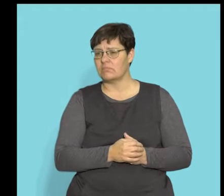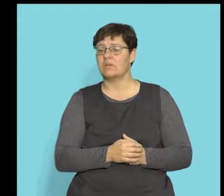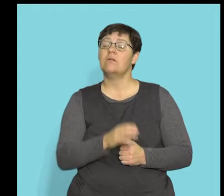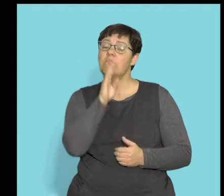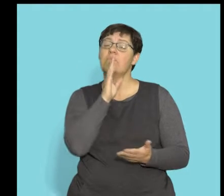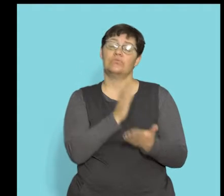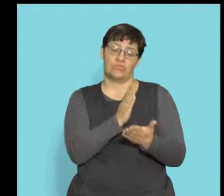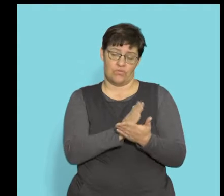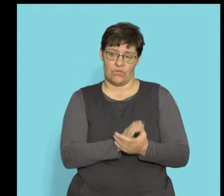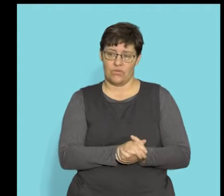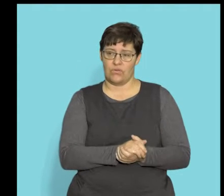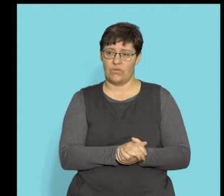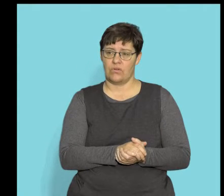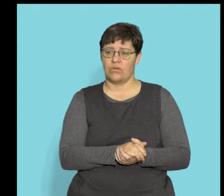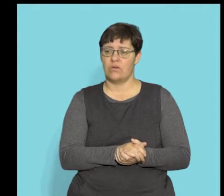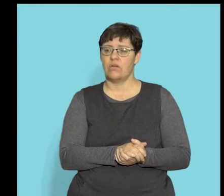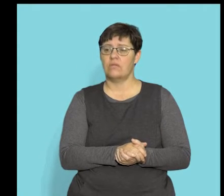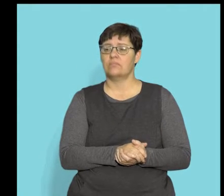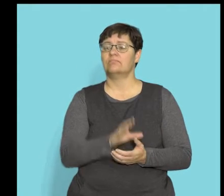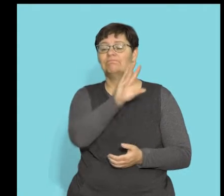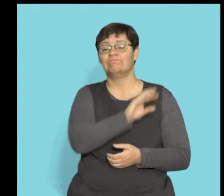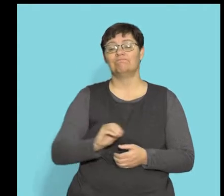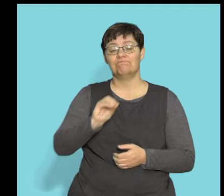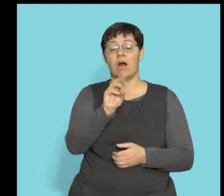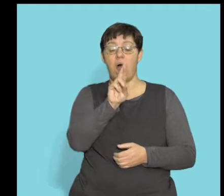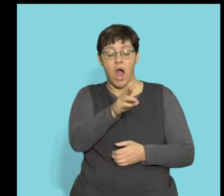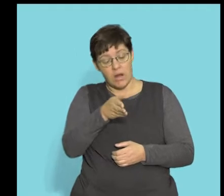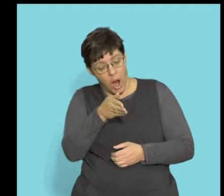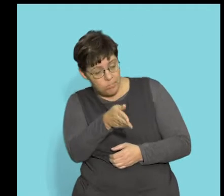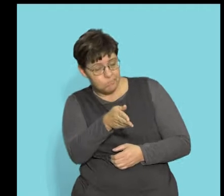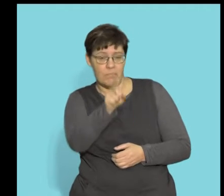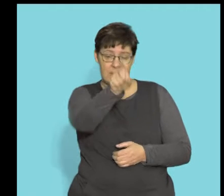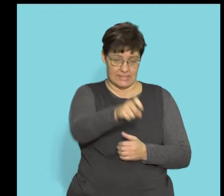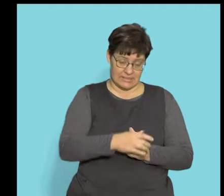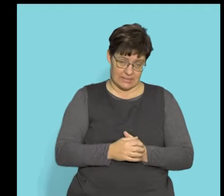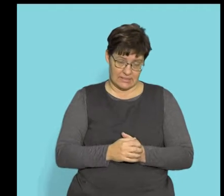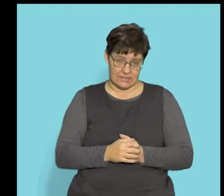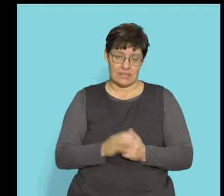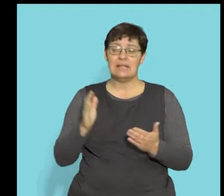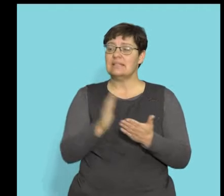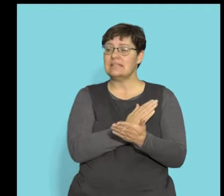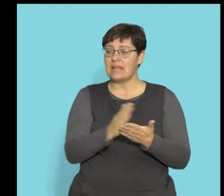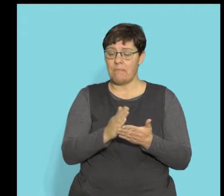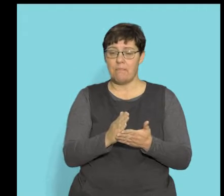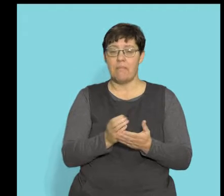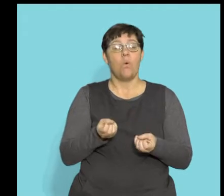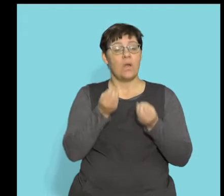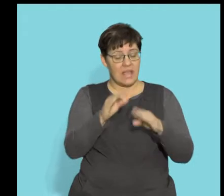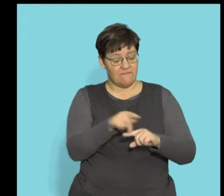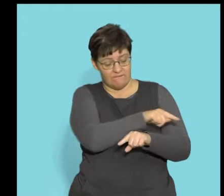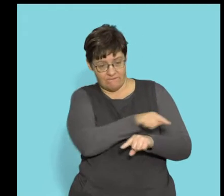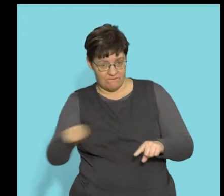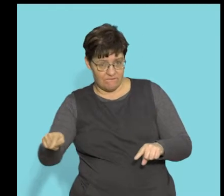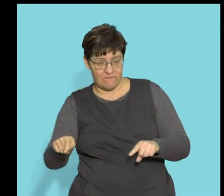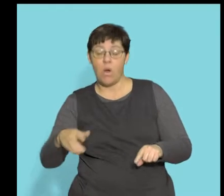make sure that you are actually substituting in your r. In some questions, you might be given the diameter. We